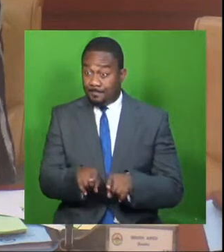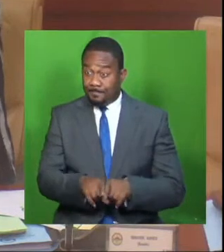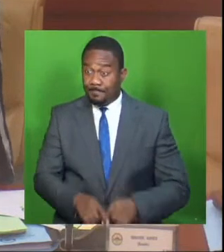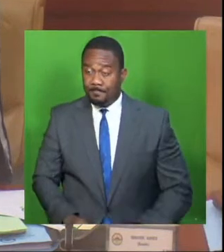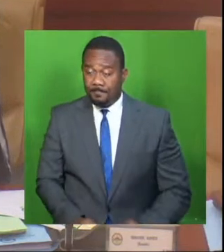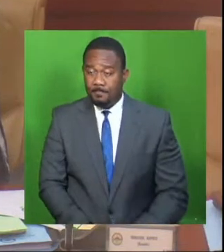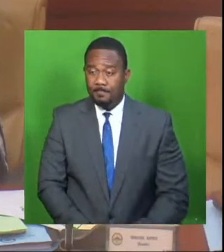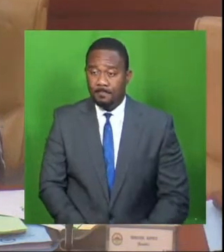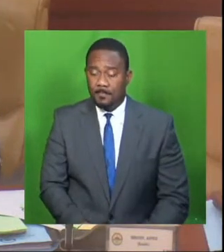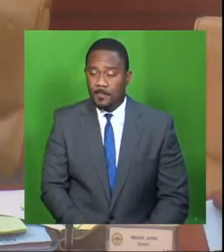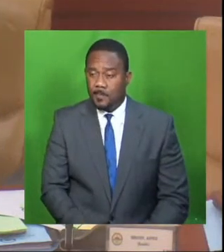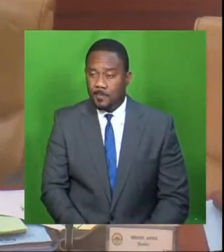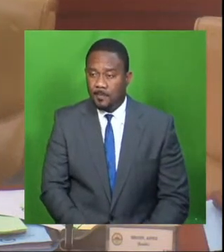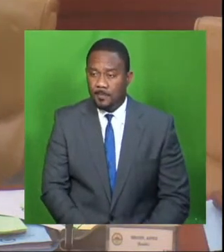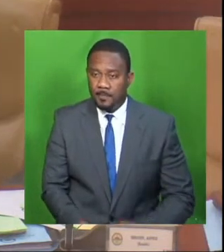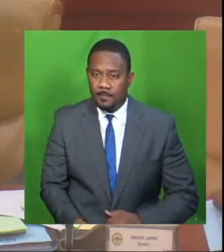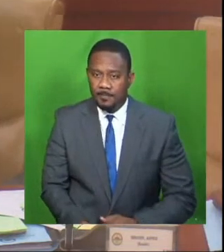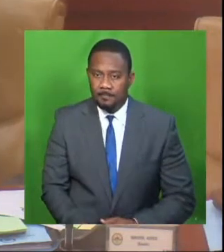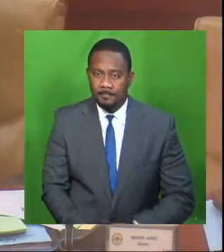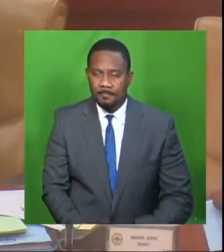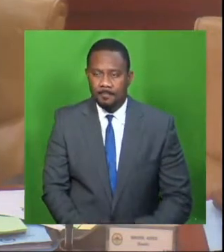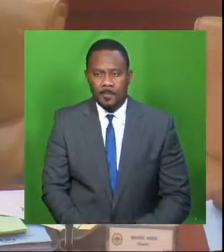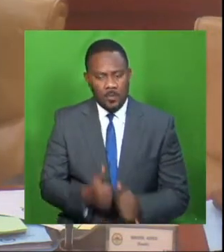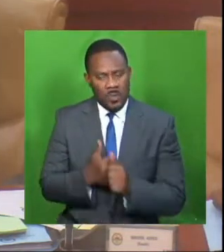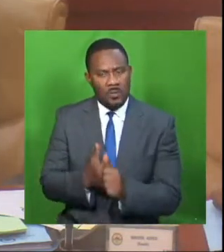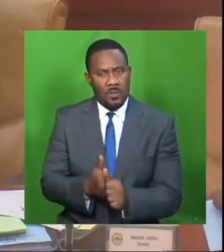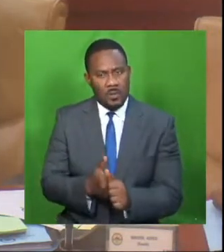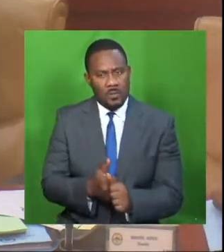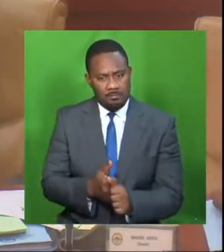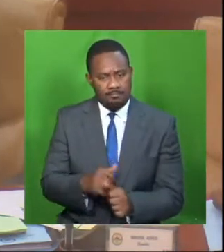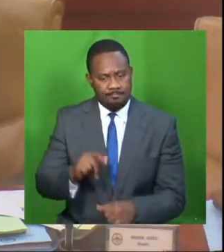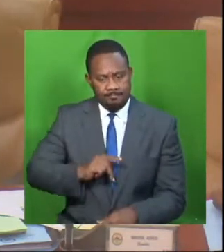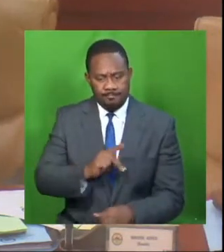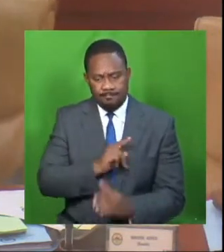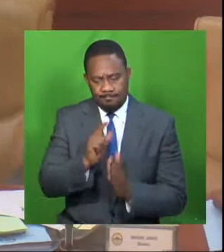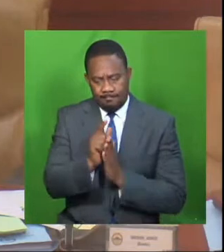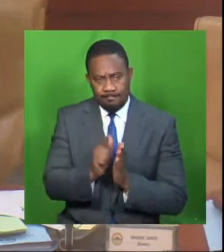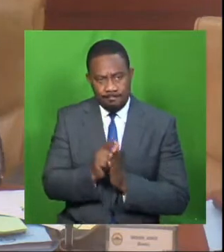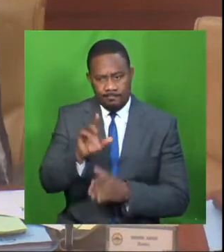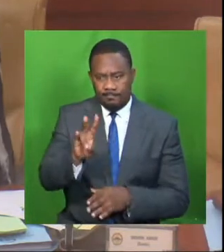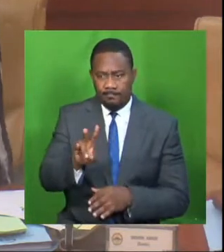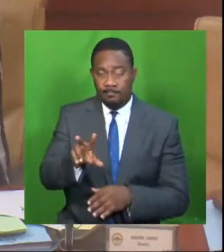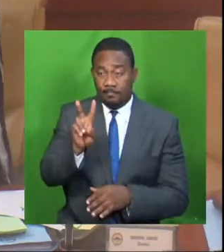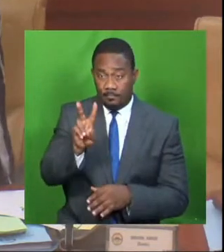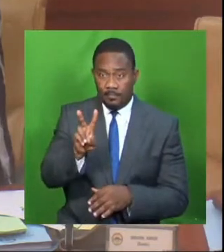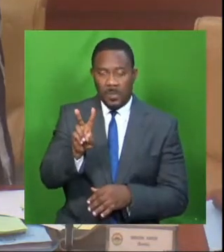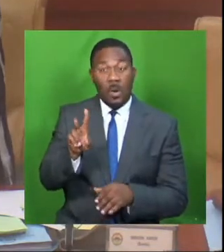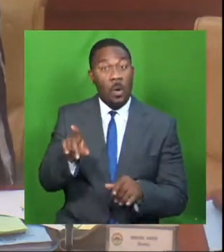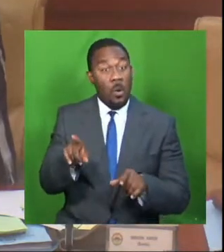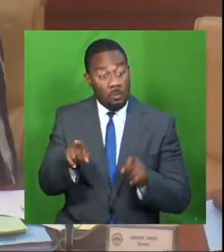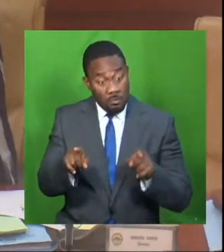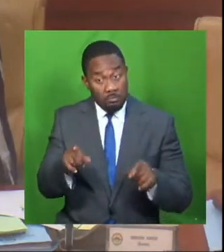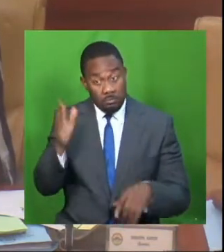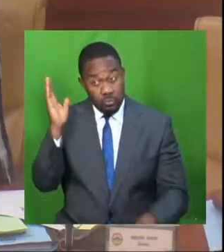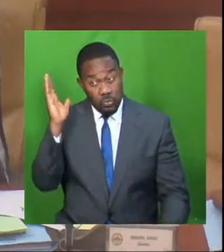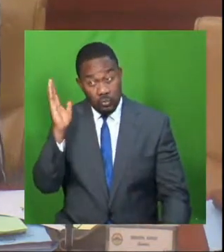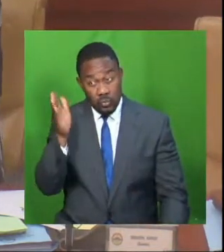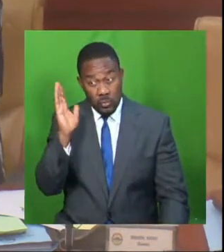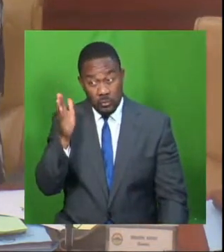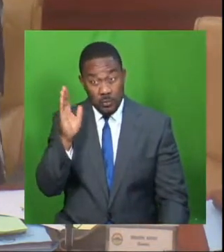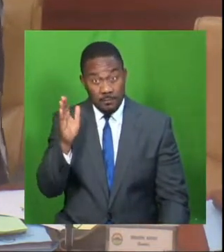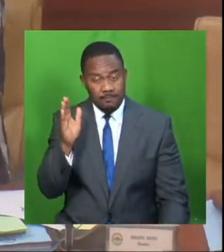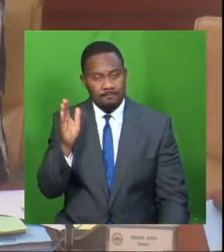Thank you, Mr. Speaker. Mr. Speaker, I rise to come under